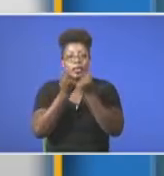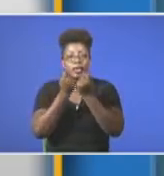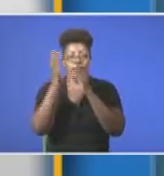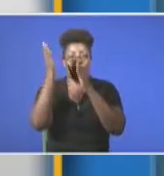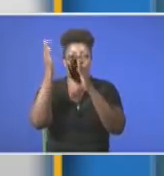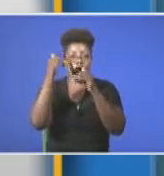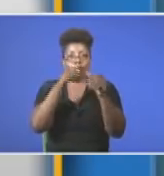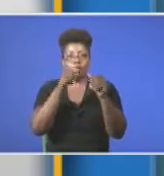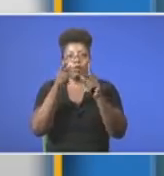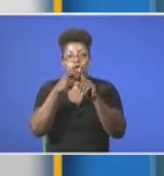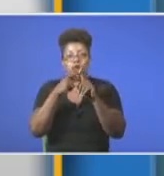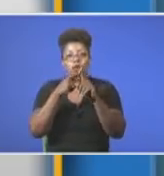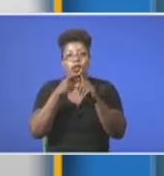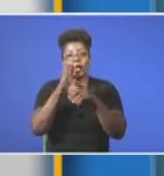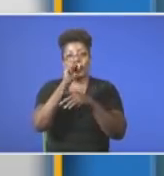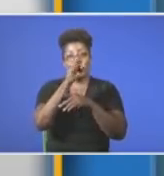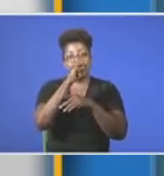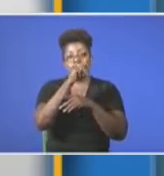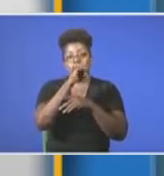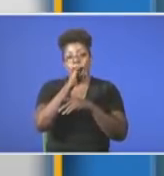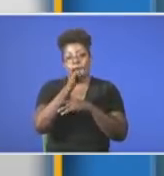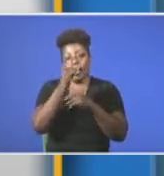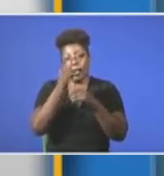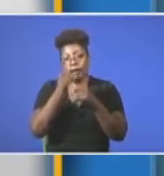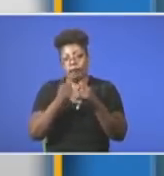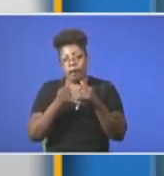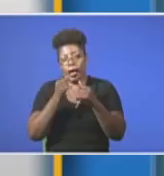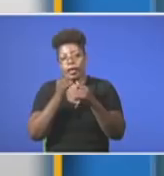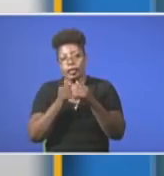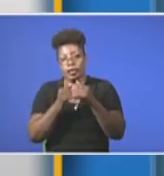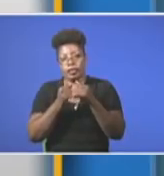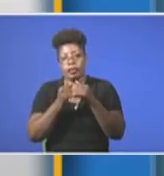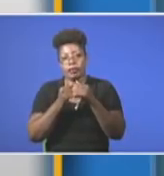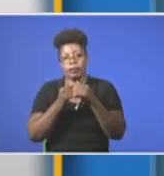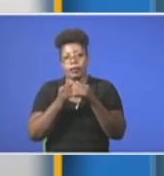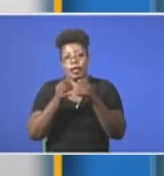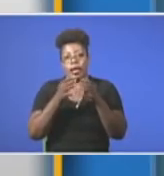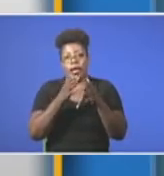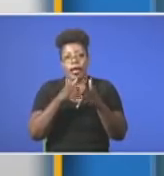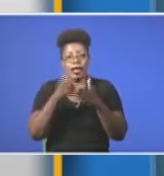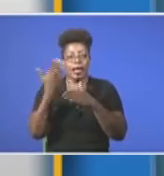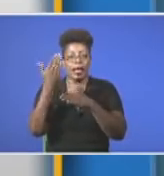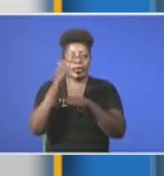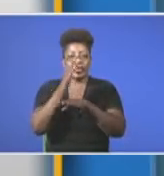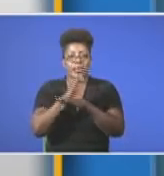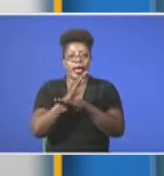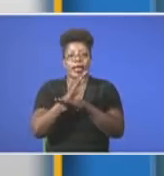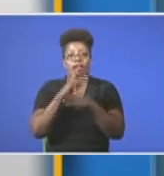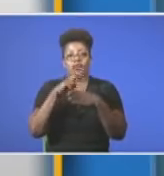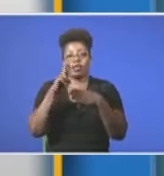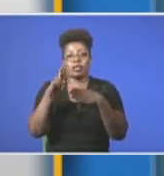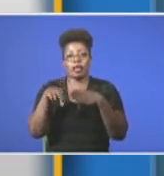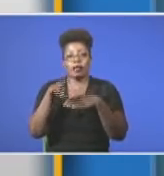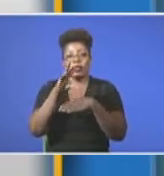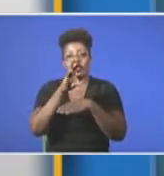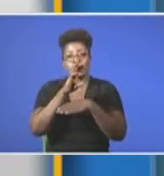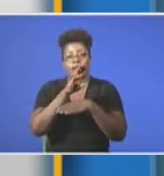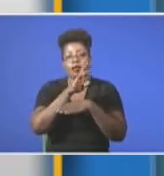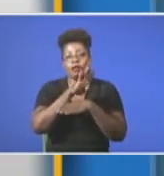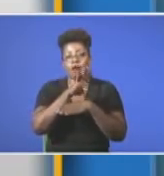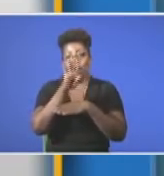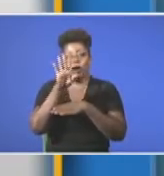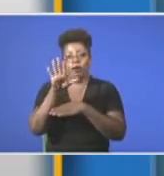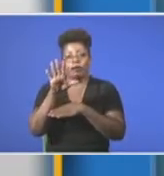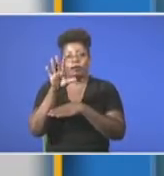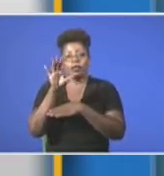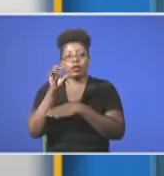on to the semifinals of Central Basket and the 2019 America's Cup dash last night. That was all a result of their 74-52 loss to